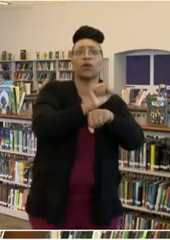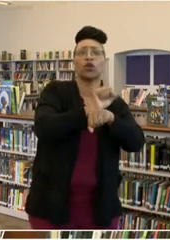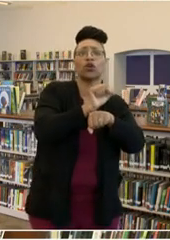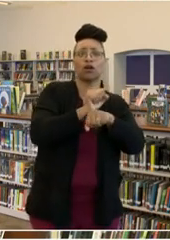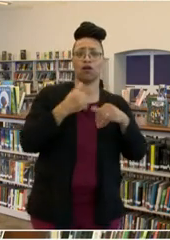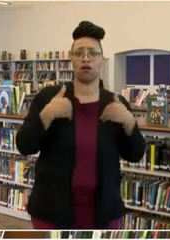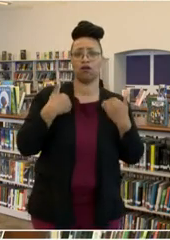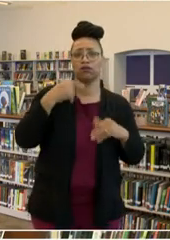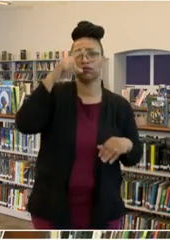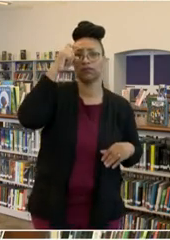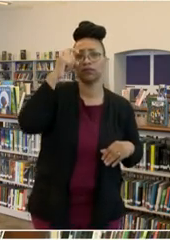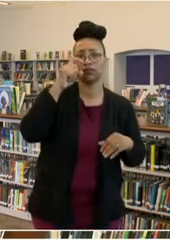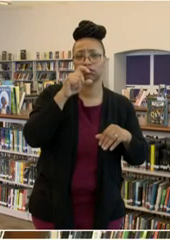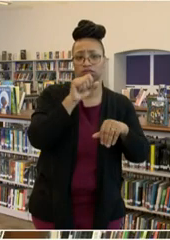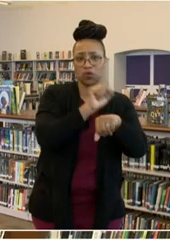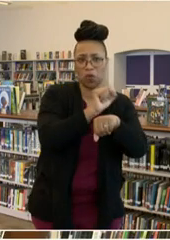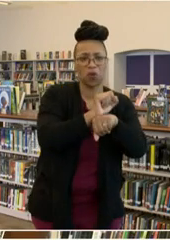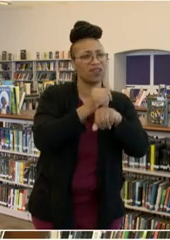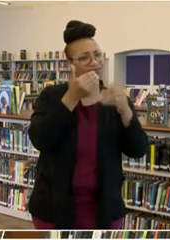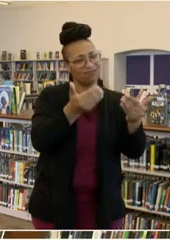Program. And you can go to